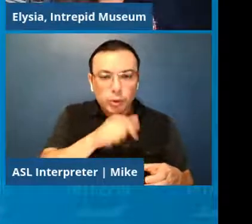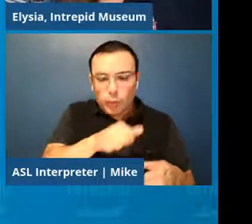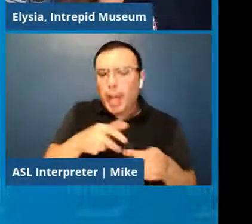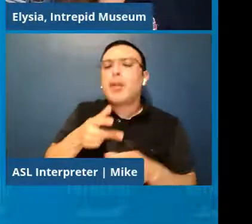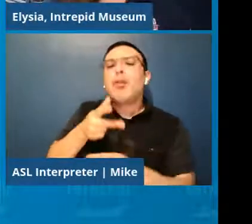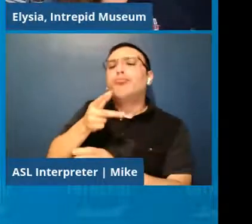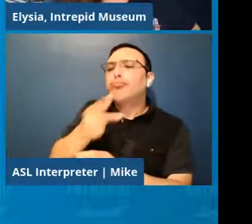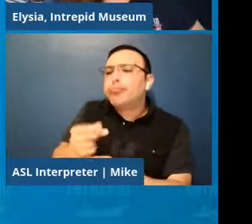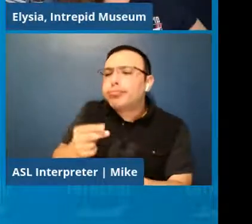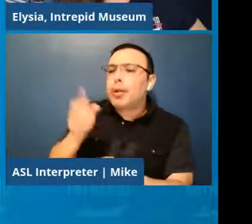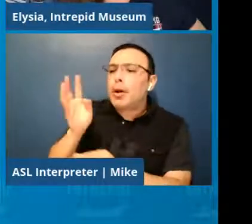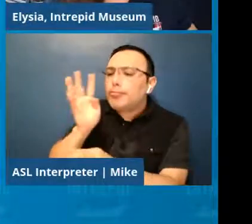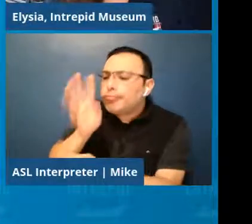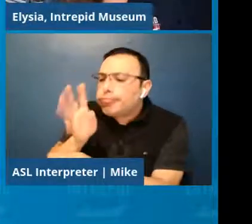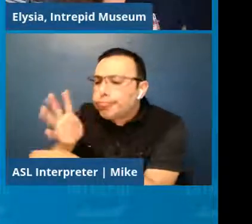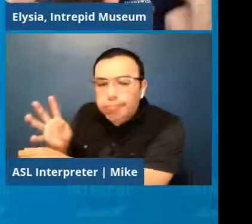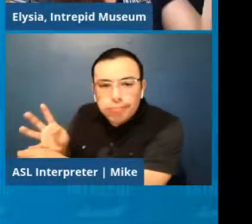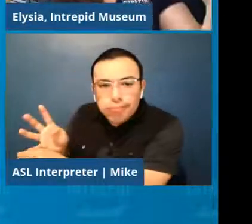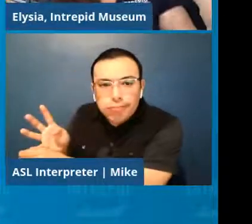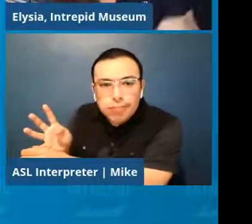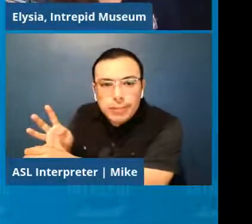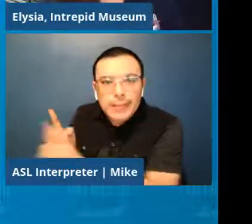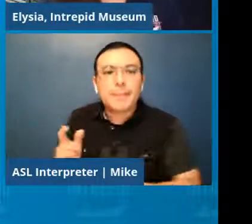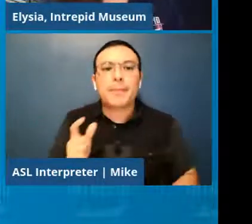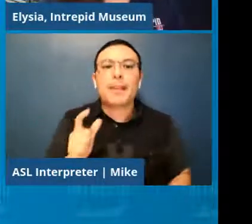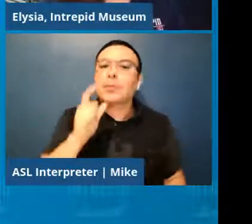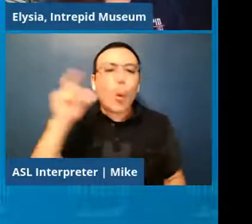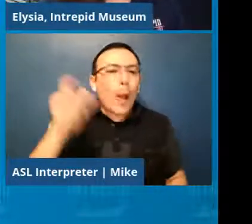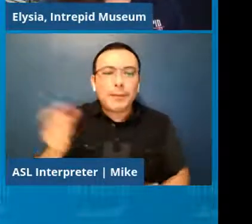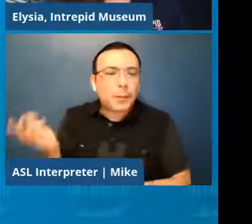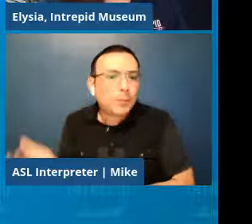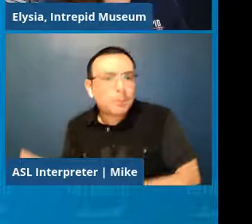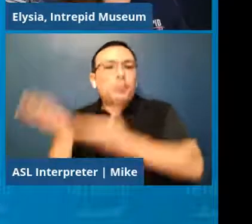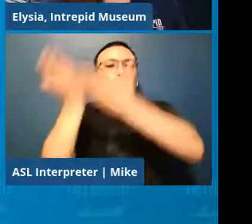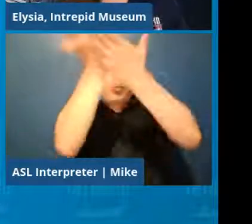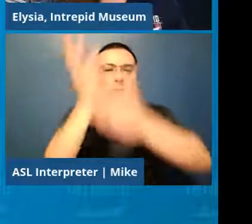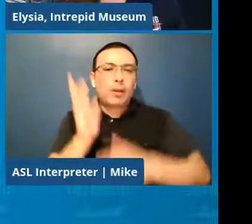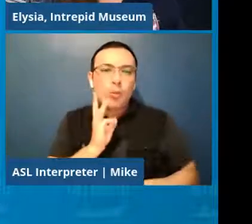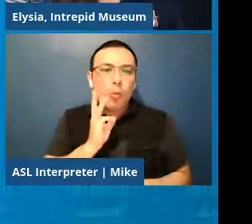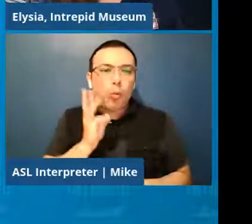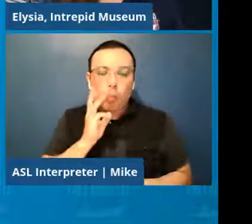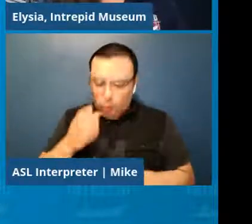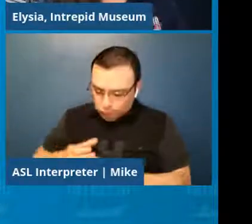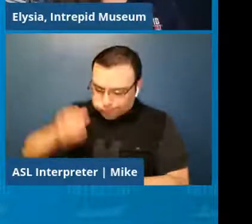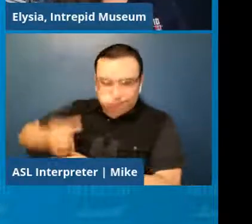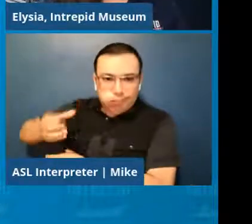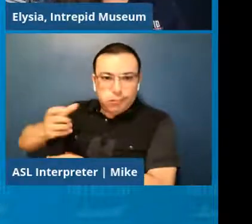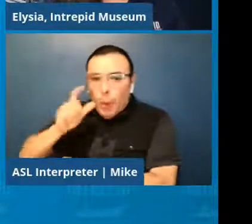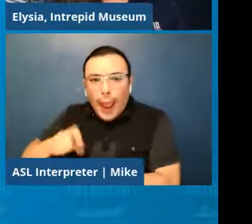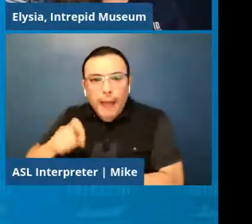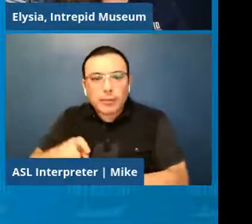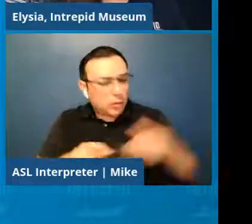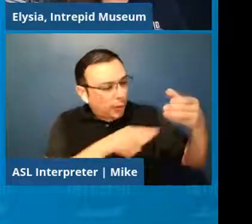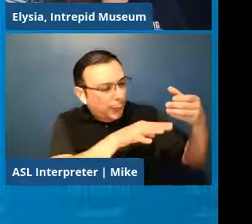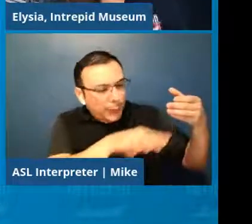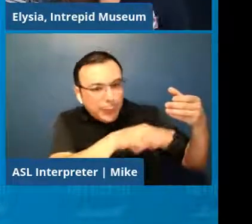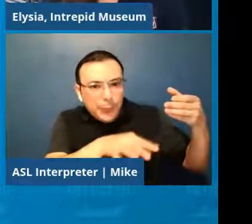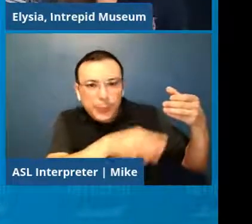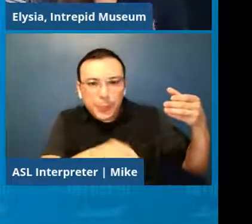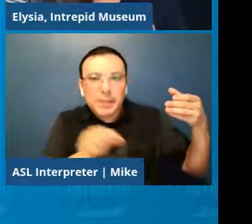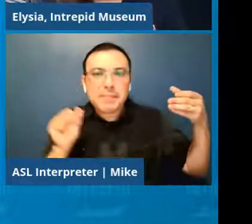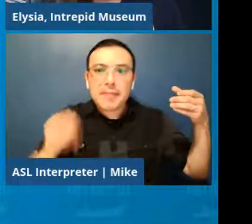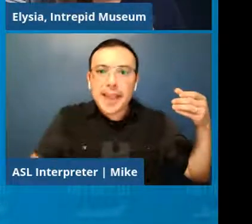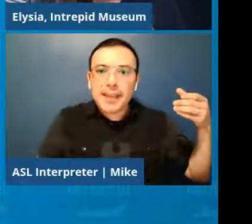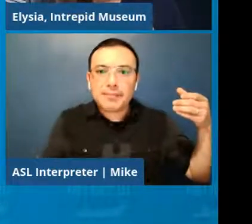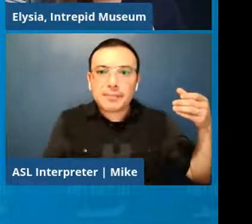the weight of having them bring all that extra water up into space with them. So in this picture, you can kind of get a sense of what it